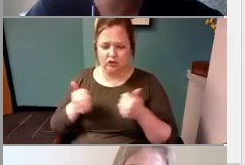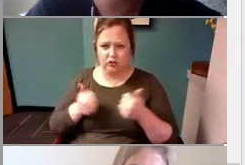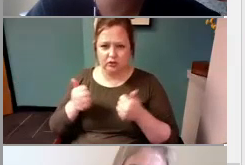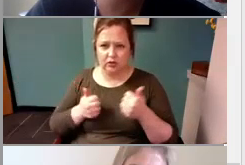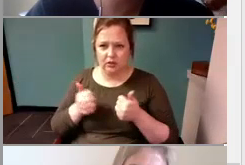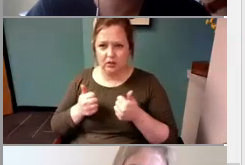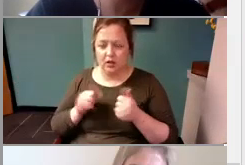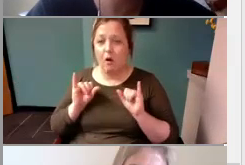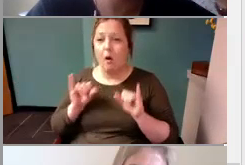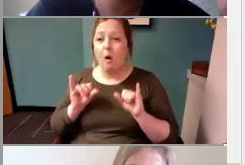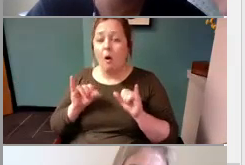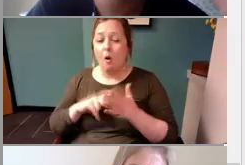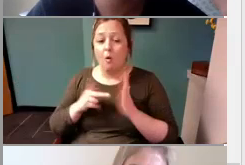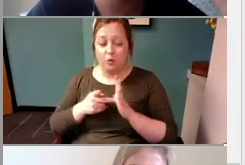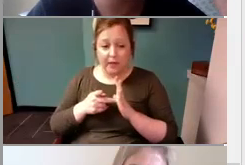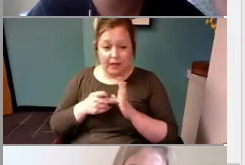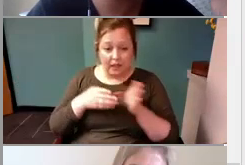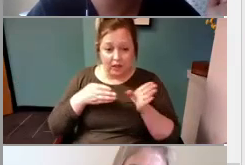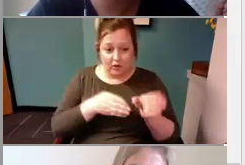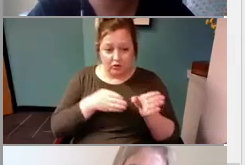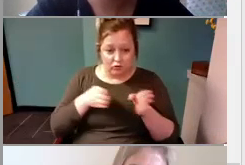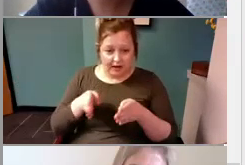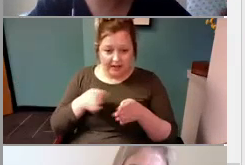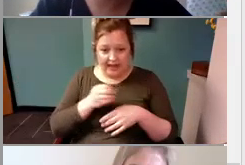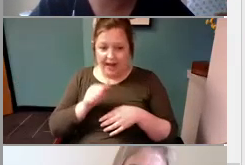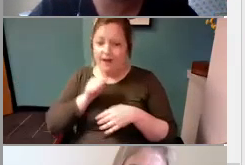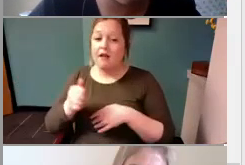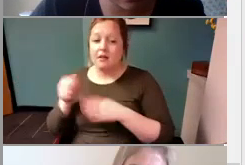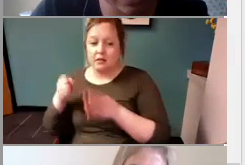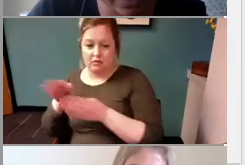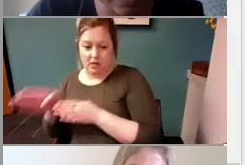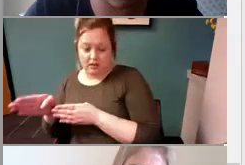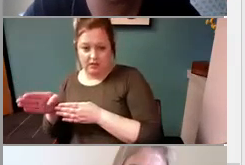You mean directed and undirected edges mix? Yes.